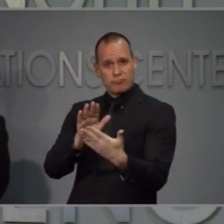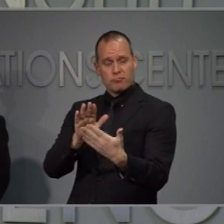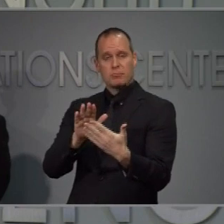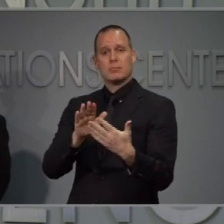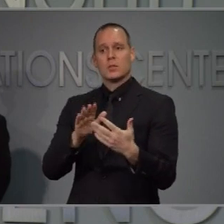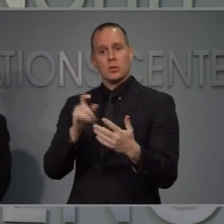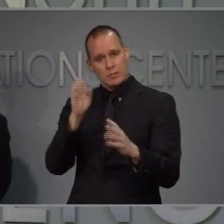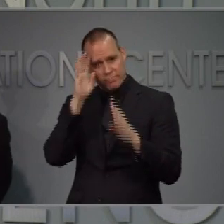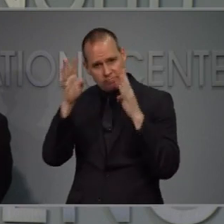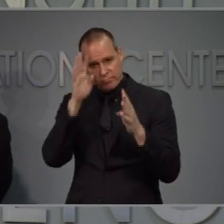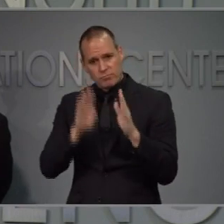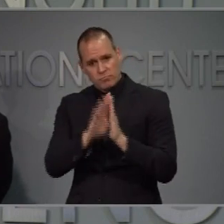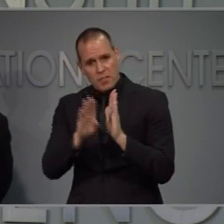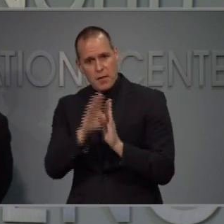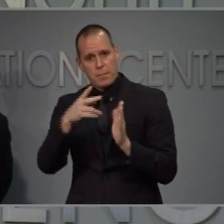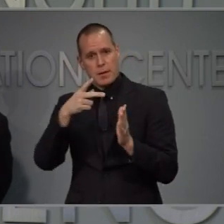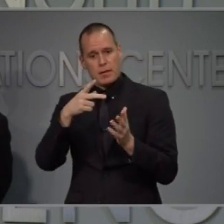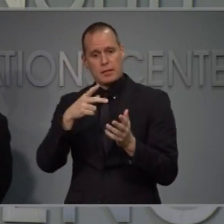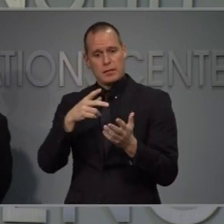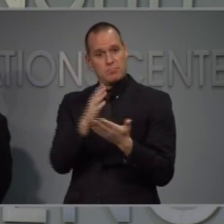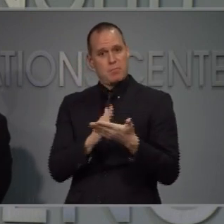I hope we can all agree on.